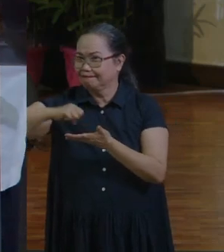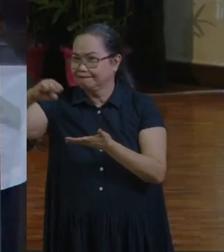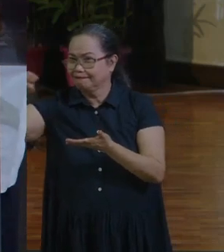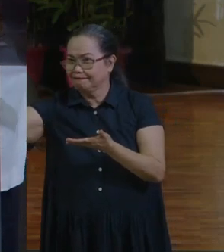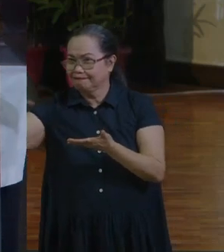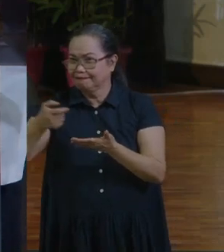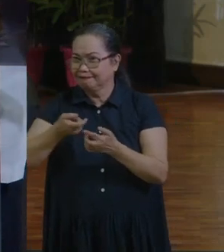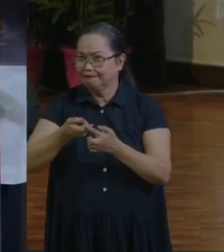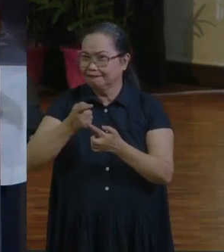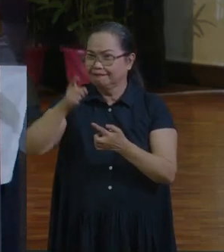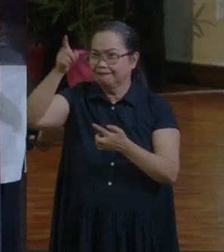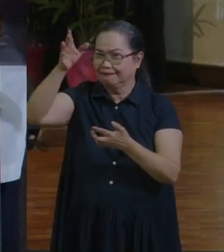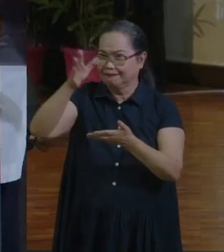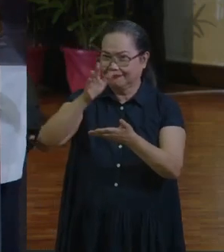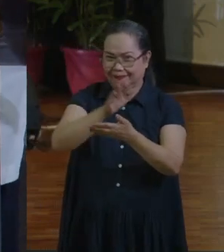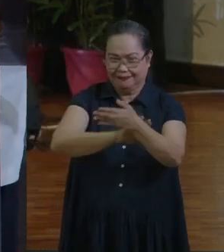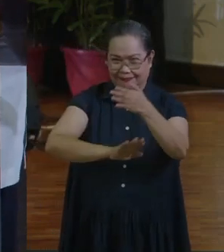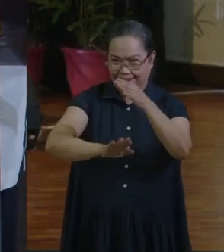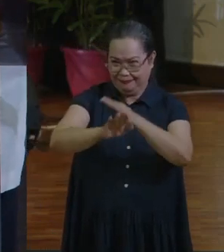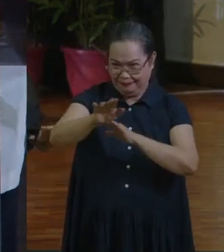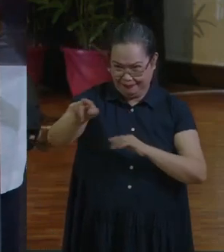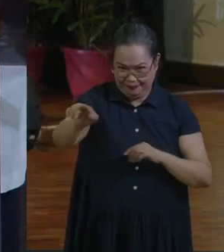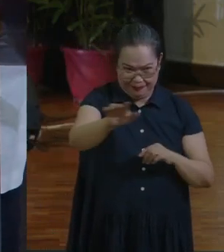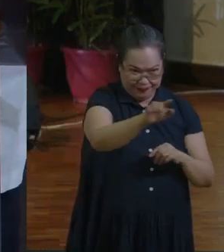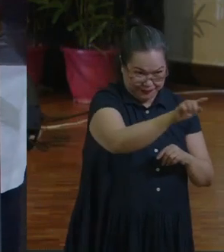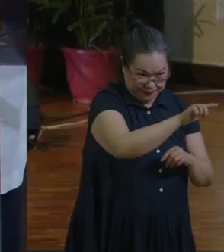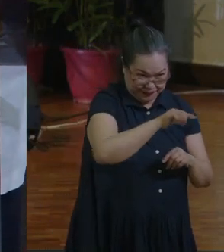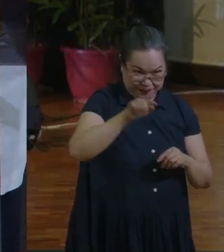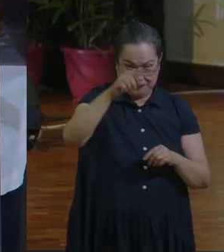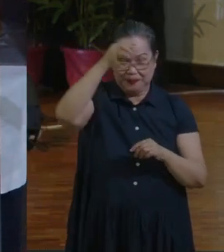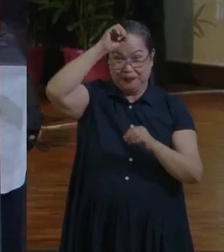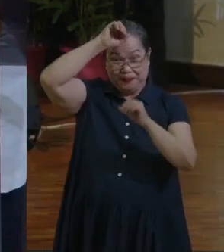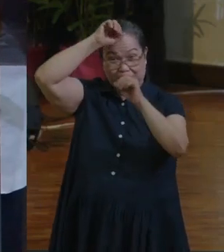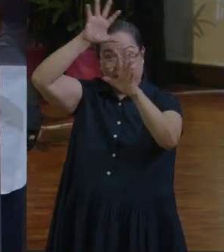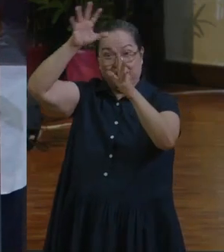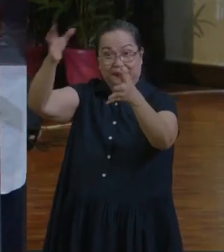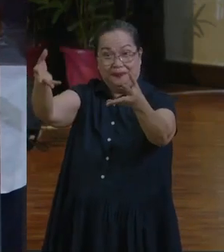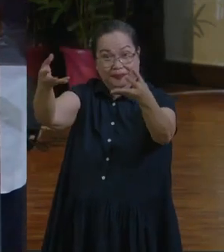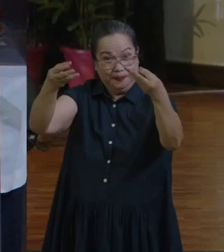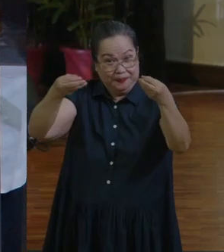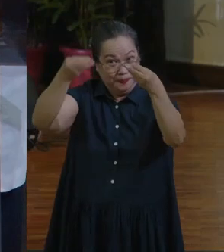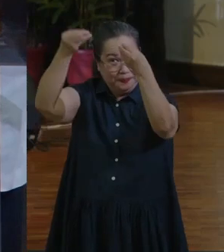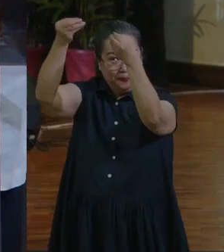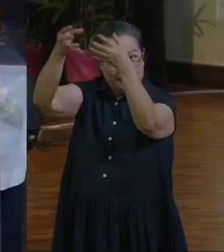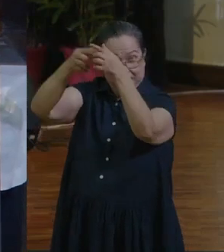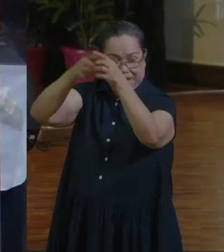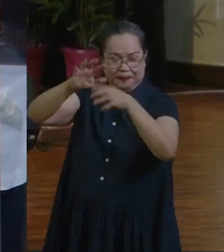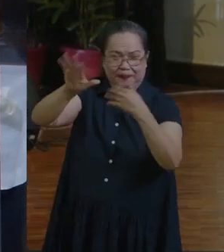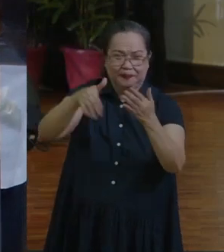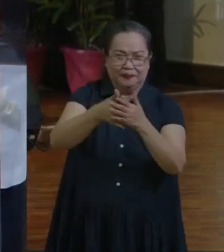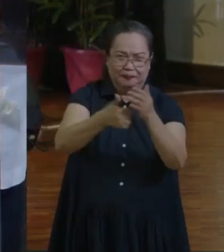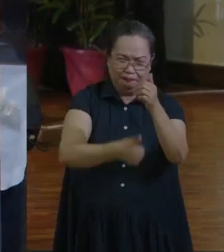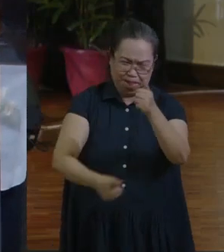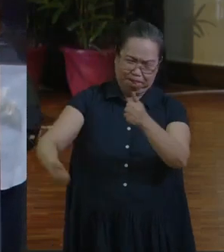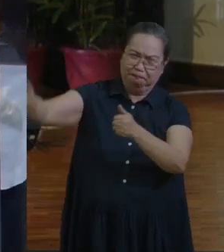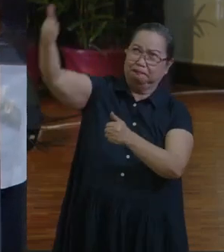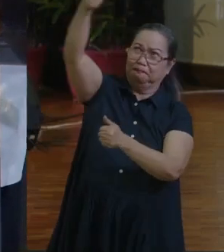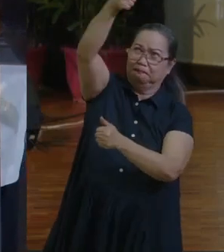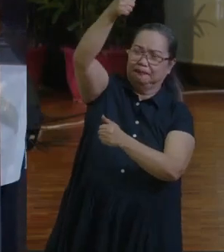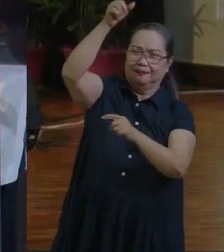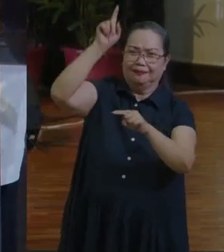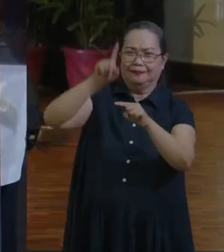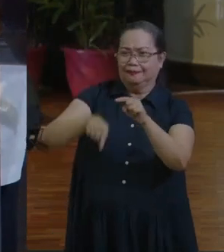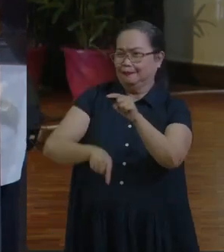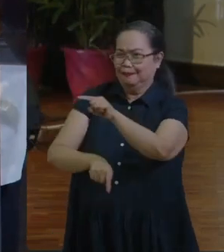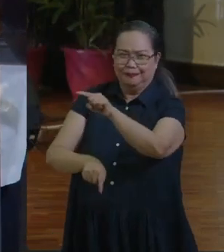of my hand. My Father who has given them to me is greater than all, and no one is able